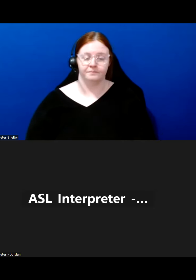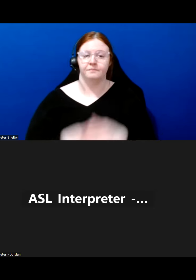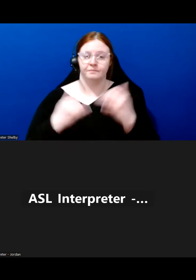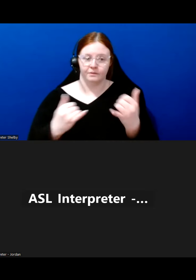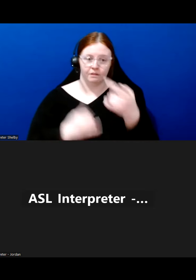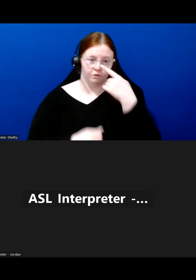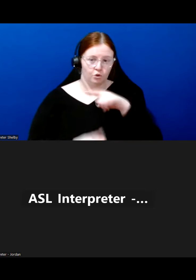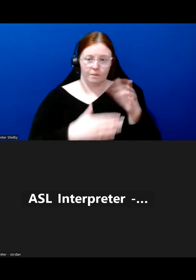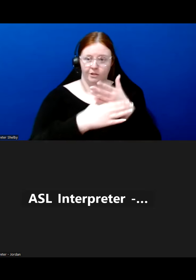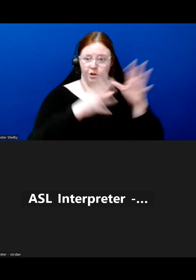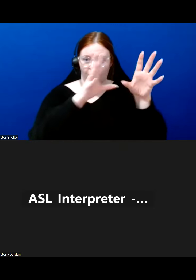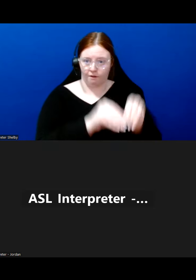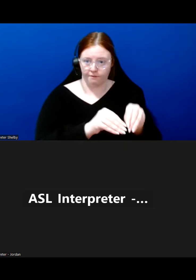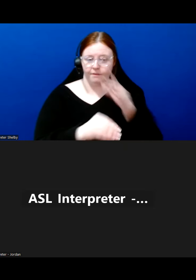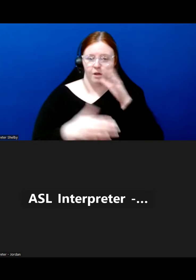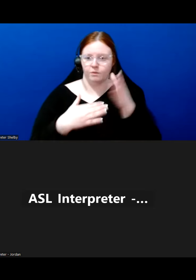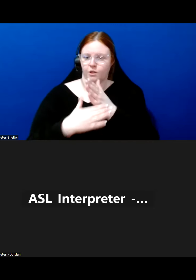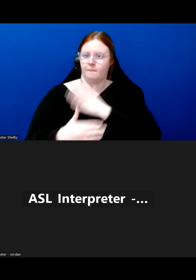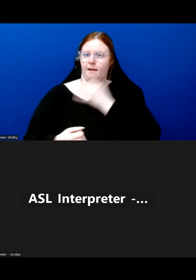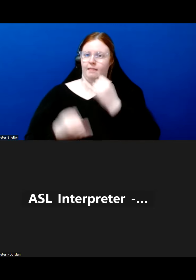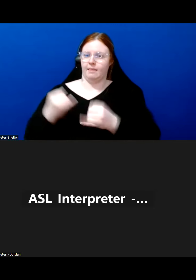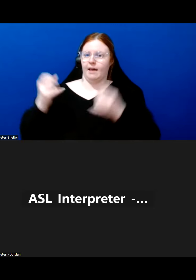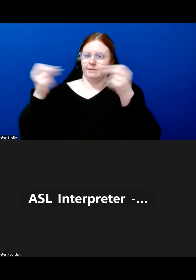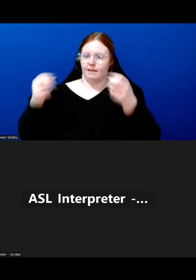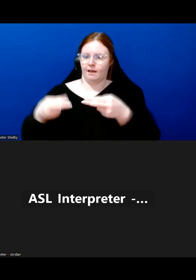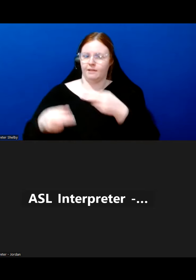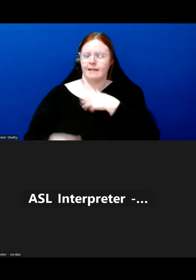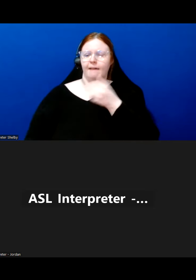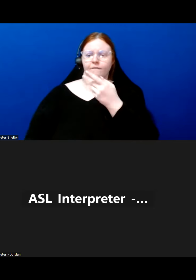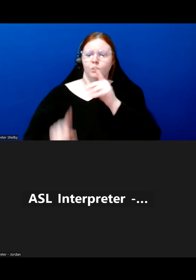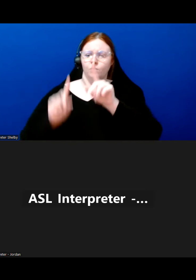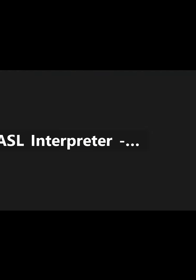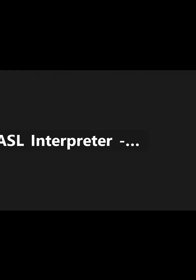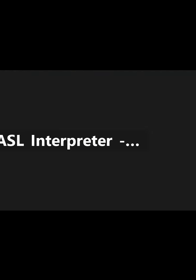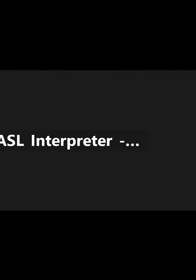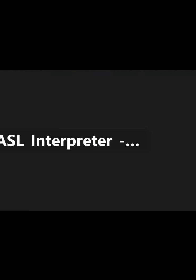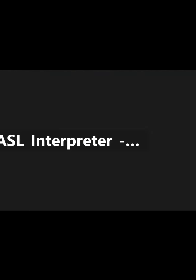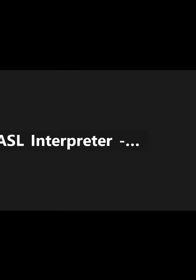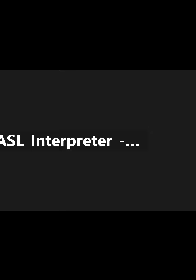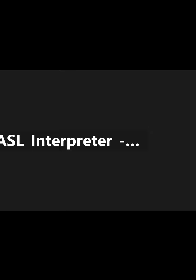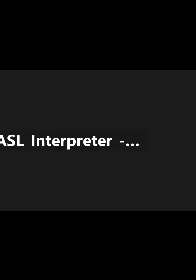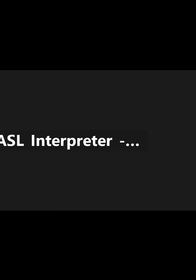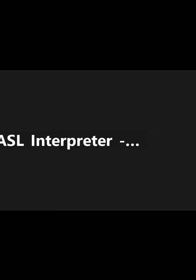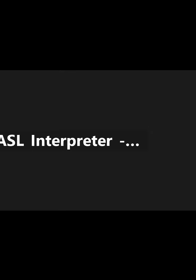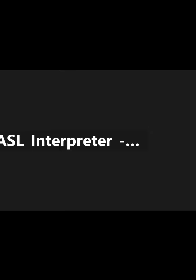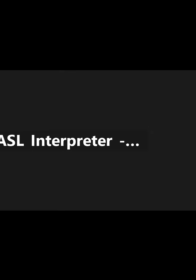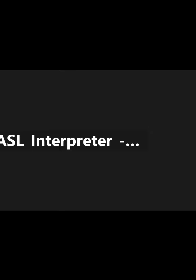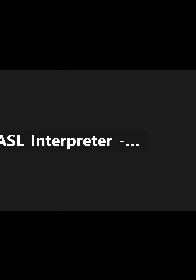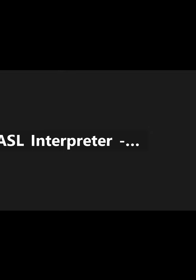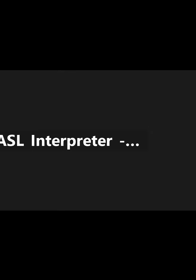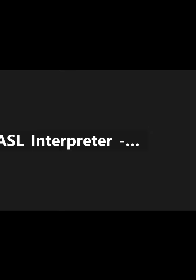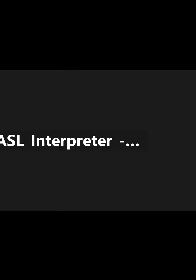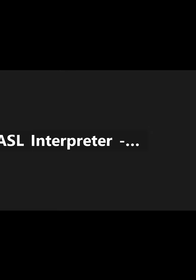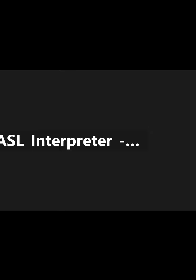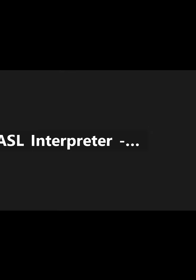so I'm going to share my last slides, but we still have some questions in the chat, so we're going to continue with that. Just going to go ahead and share my screen